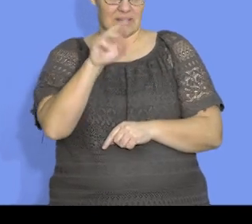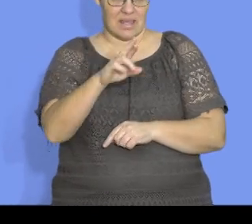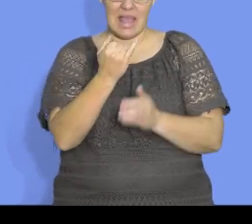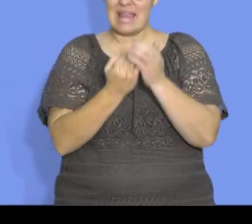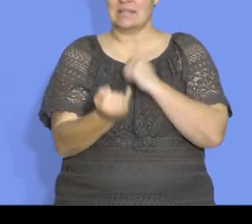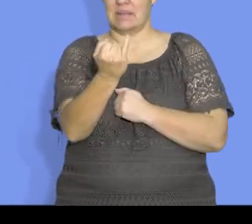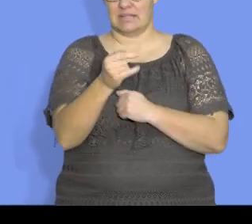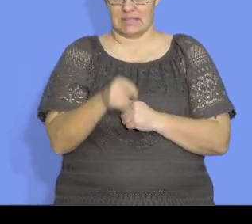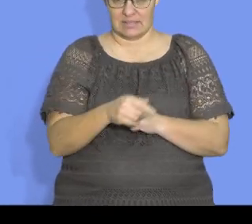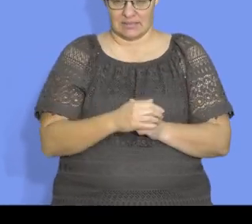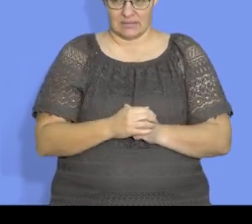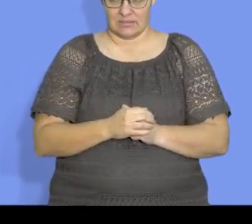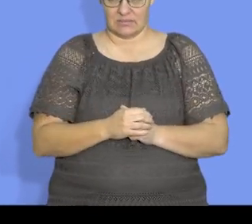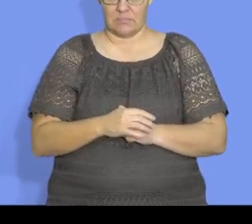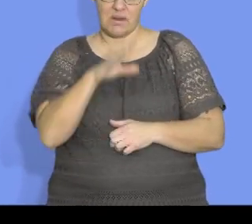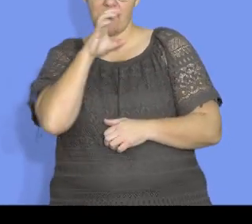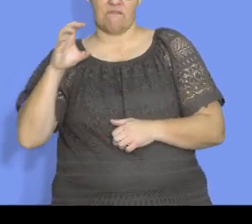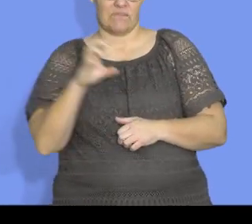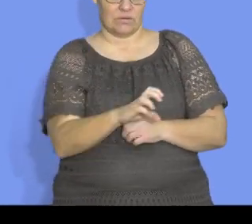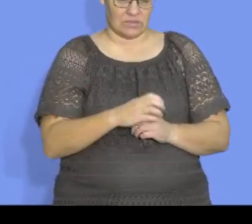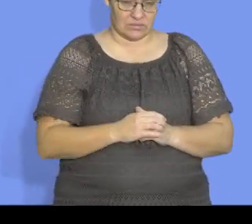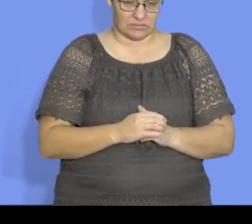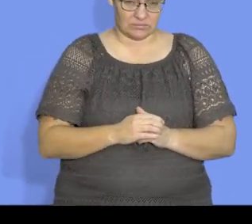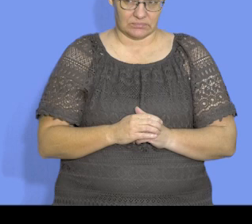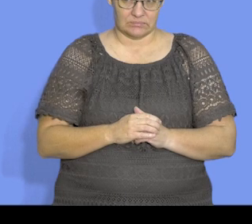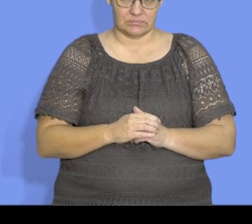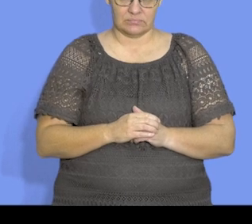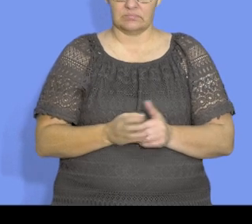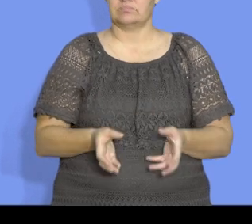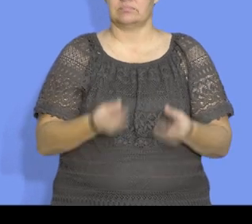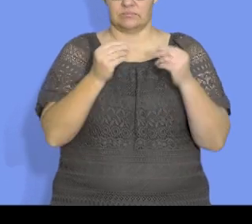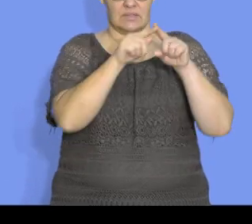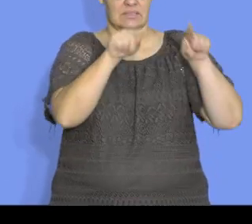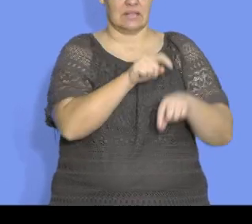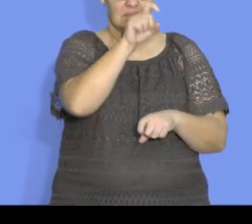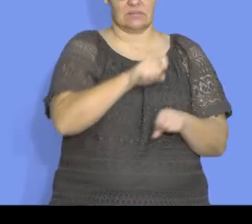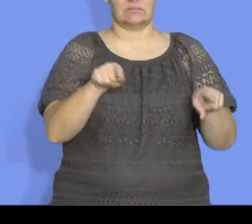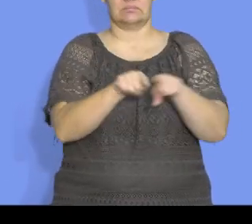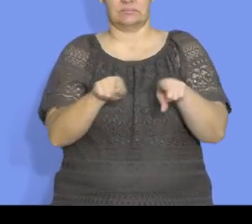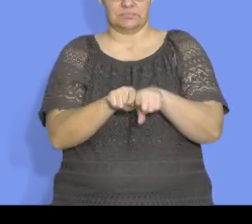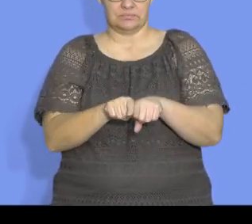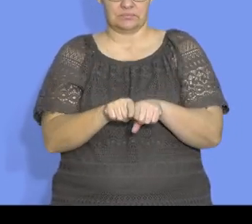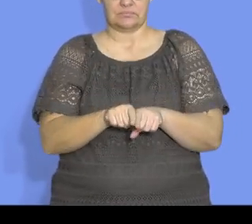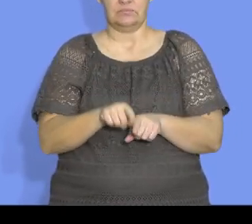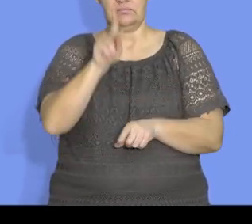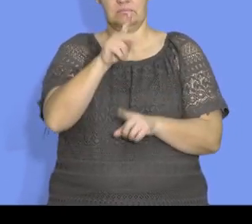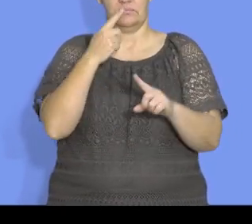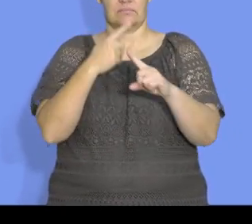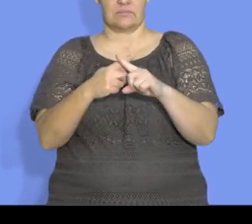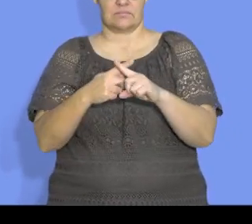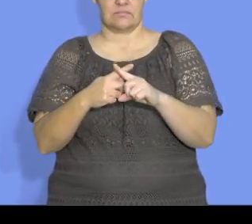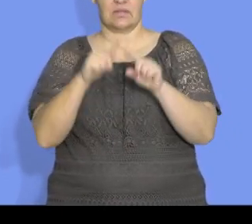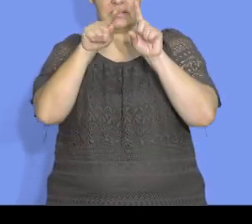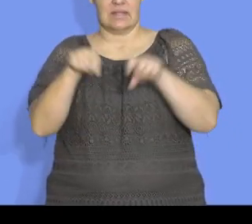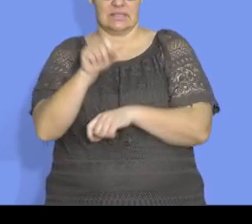the independent variable, the force. And I'm going to get delta x is equal to k